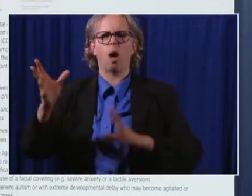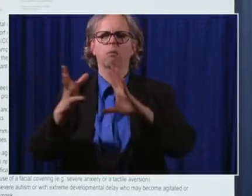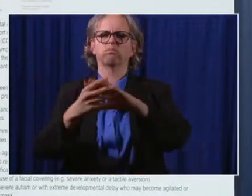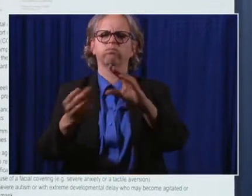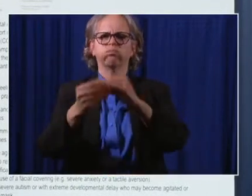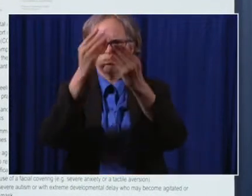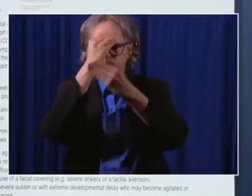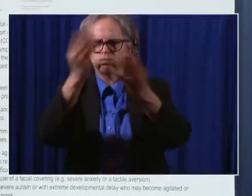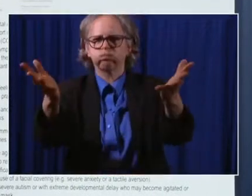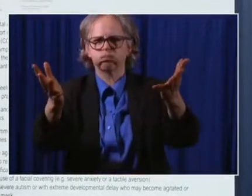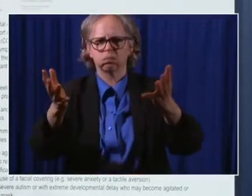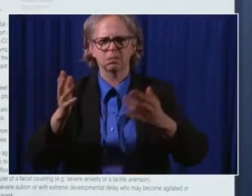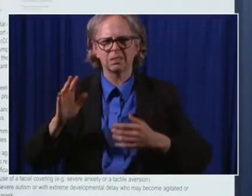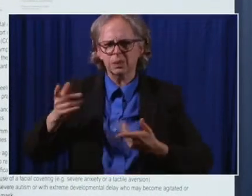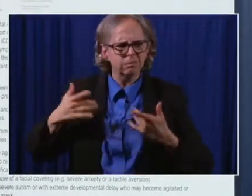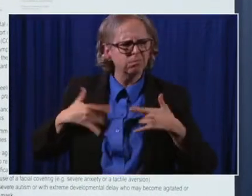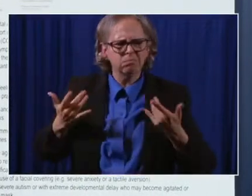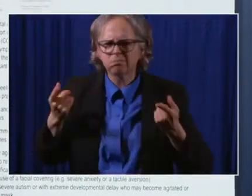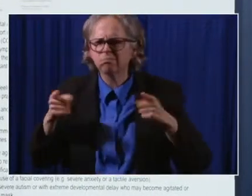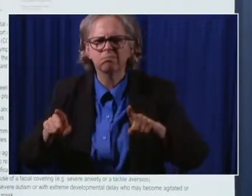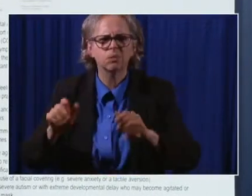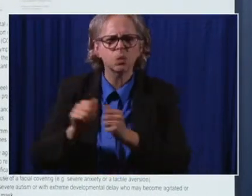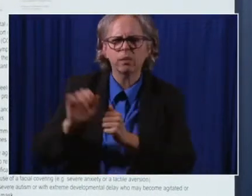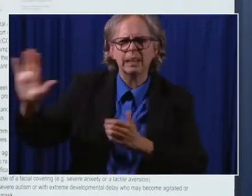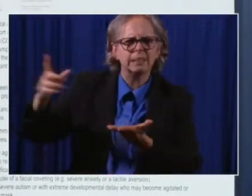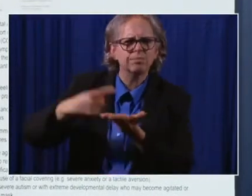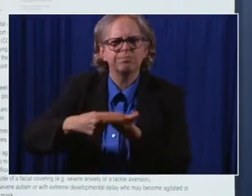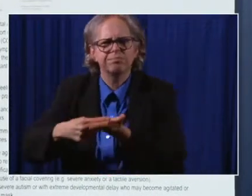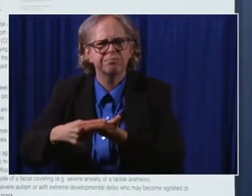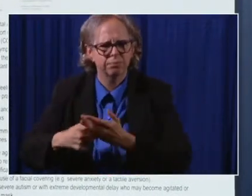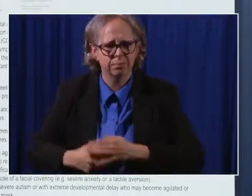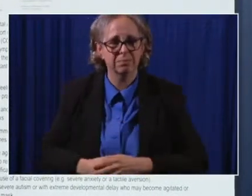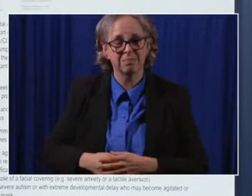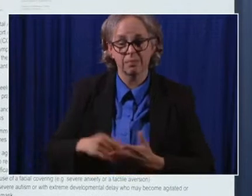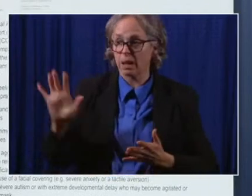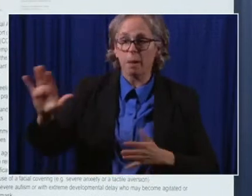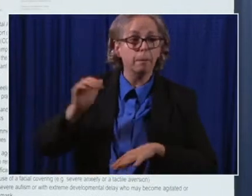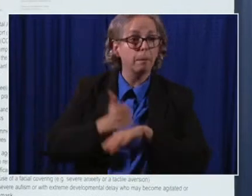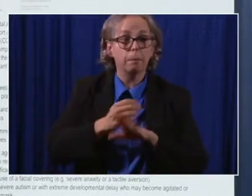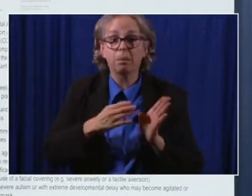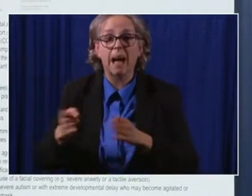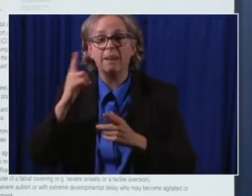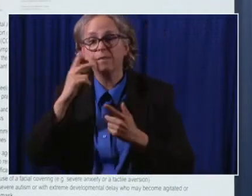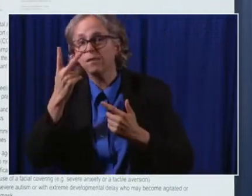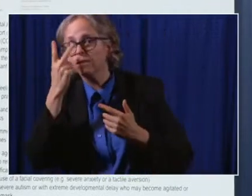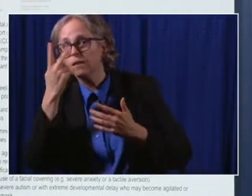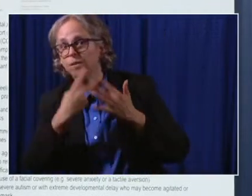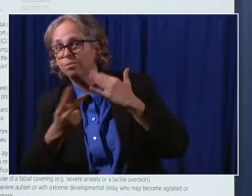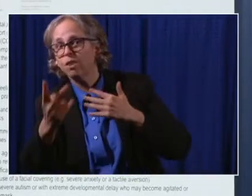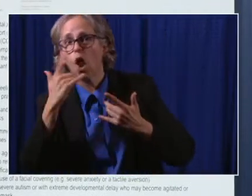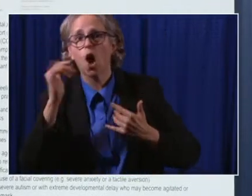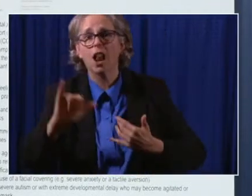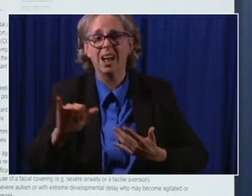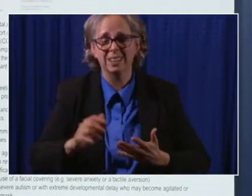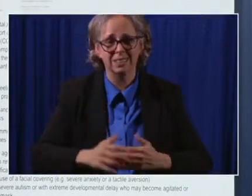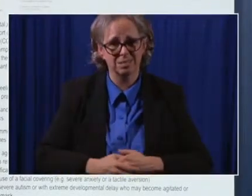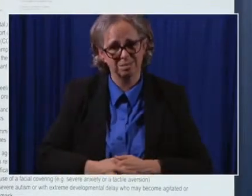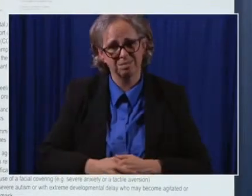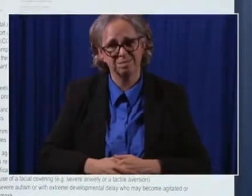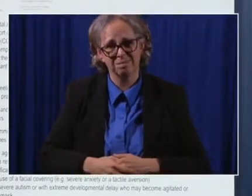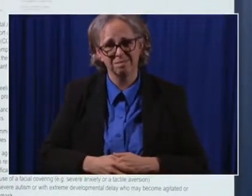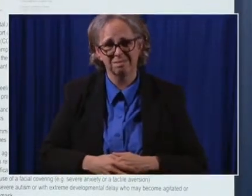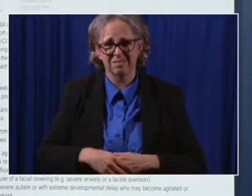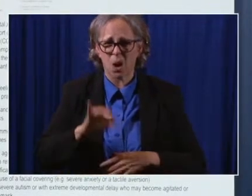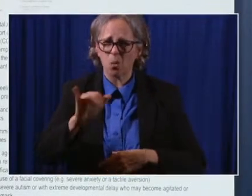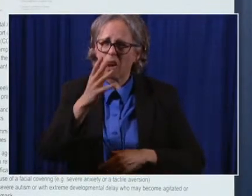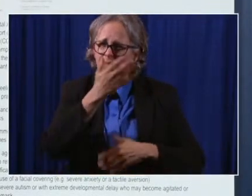are and to kind of give you some indication of where we're going in this regard. And again, I just would say I share your